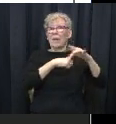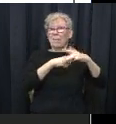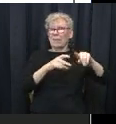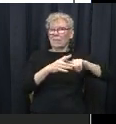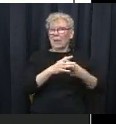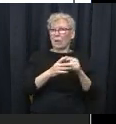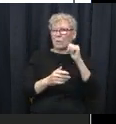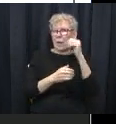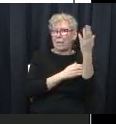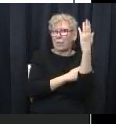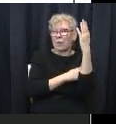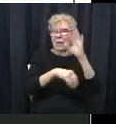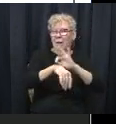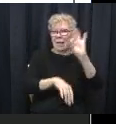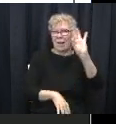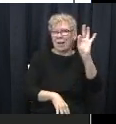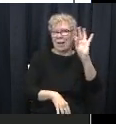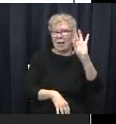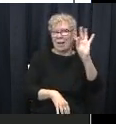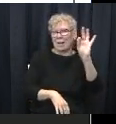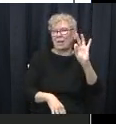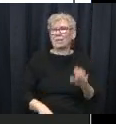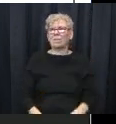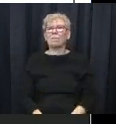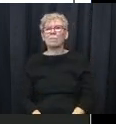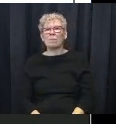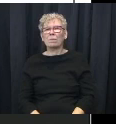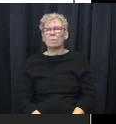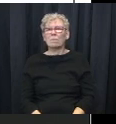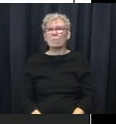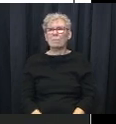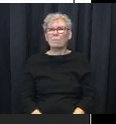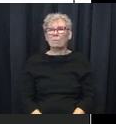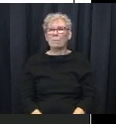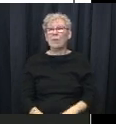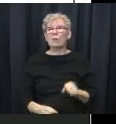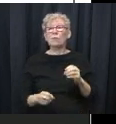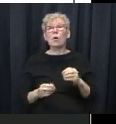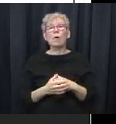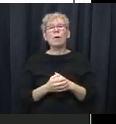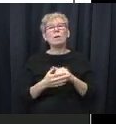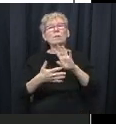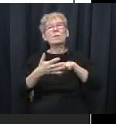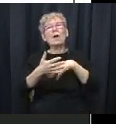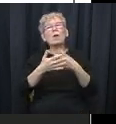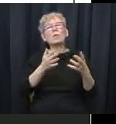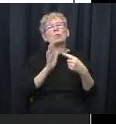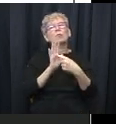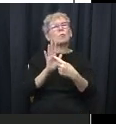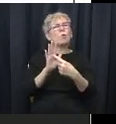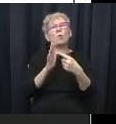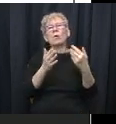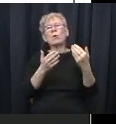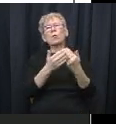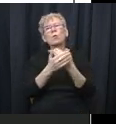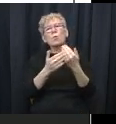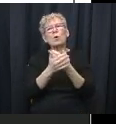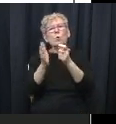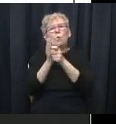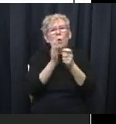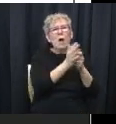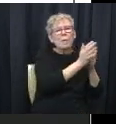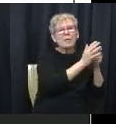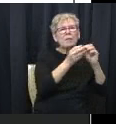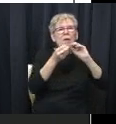This is a spreadsheet that just shows the new Dial 2.0 metrics, including the new incidence levels and the changes